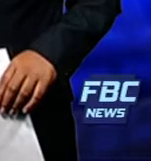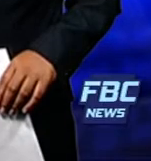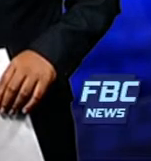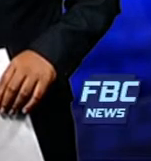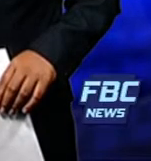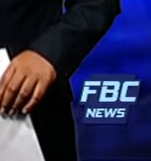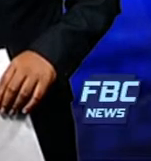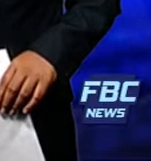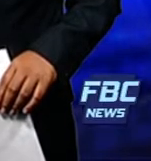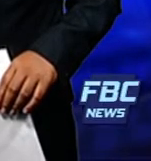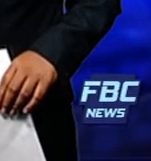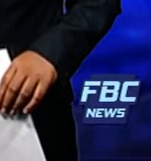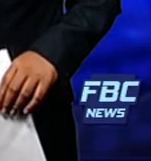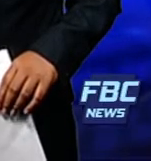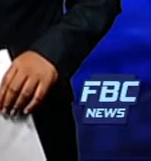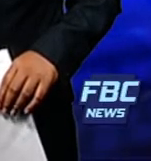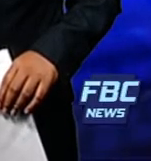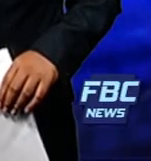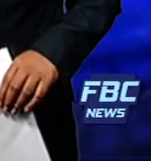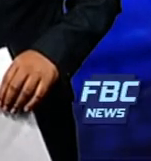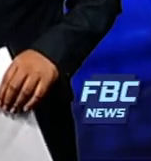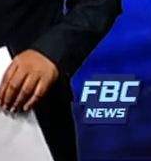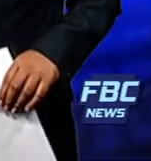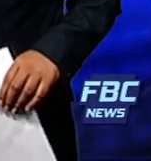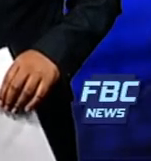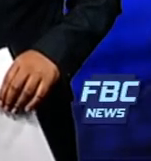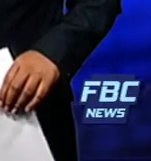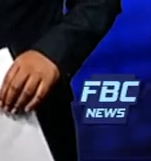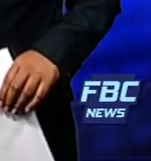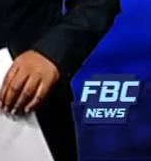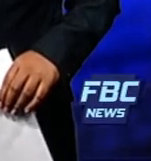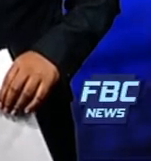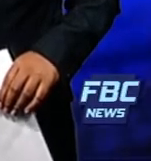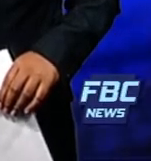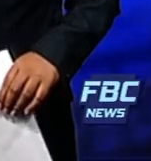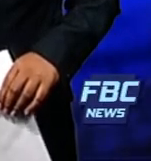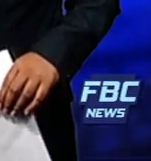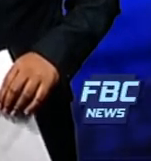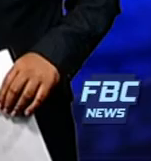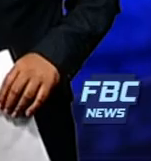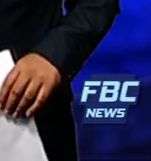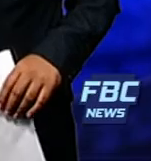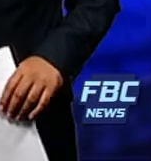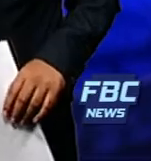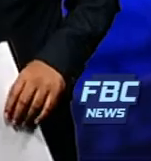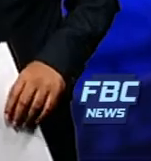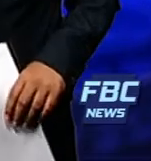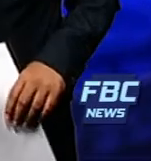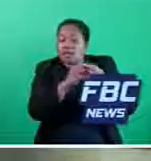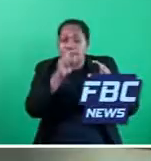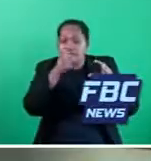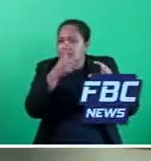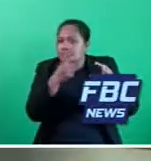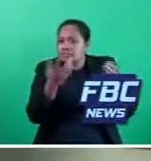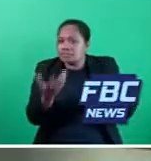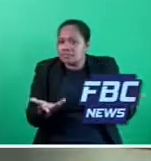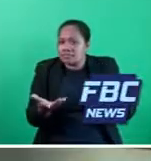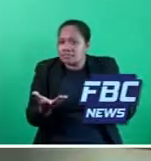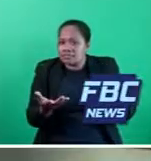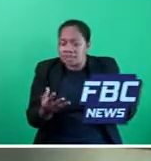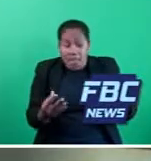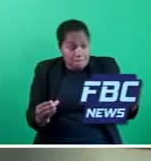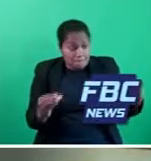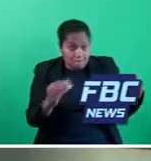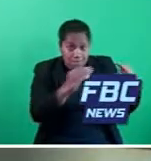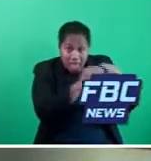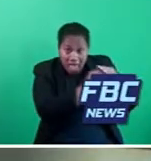has helped those particularly in the agriculture sector grow and in turn help in the development of Fiji. Banks